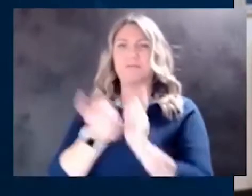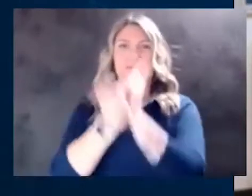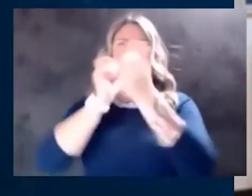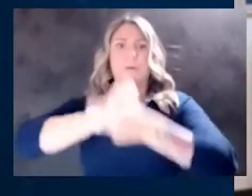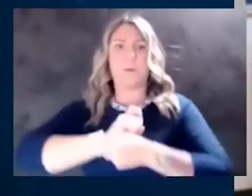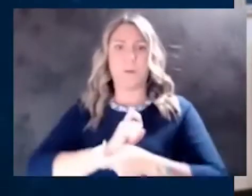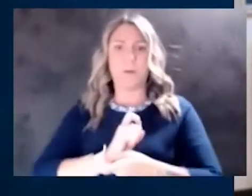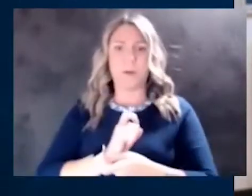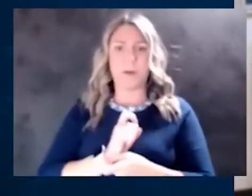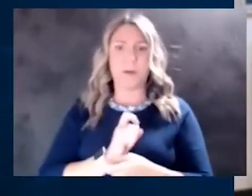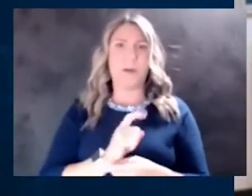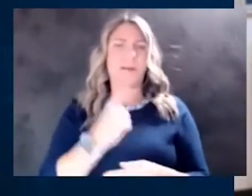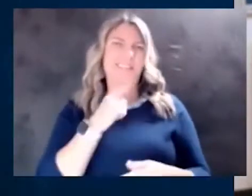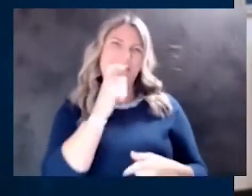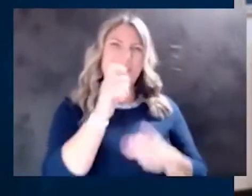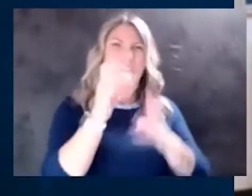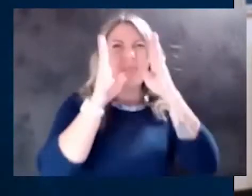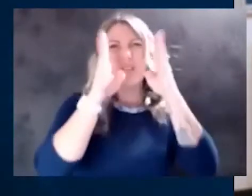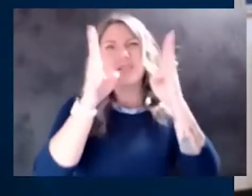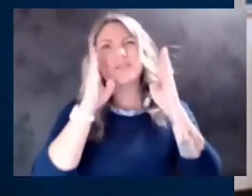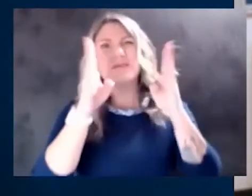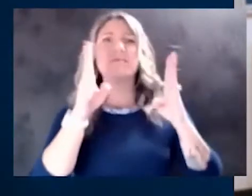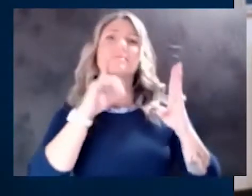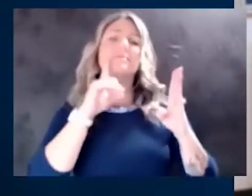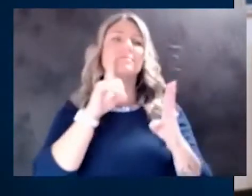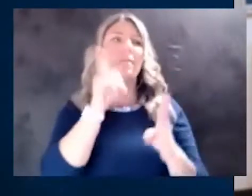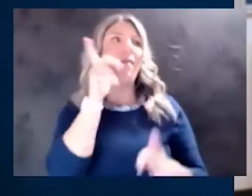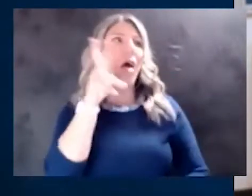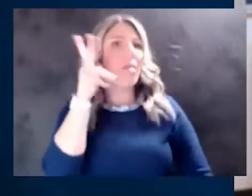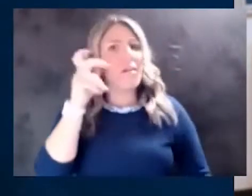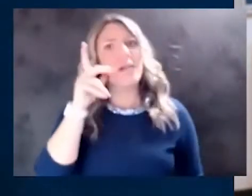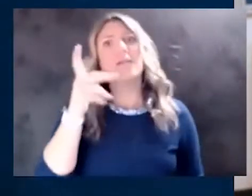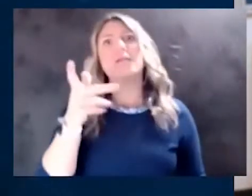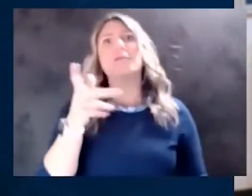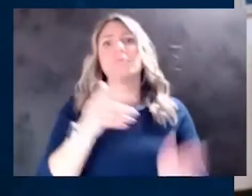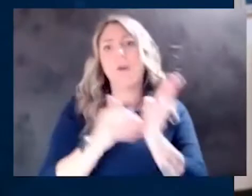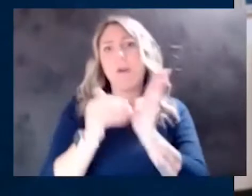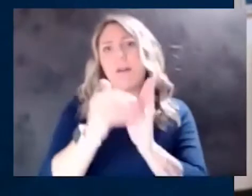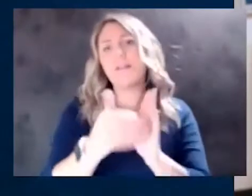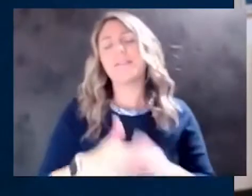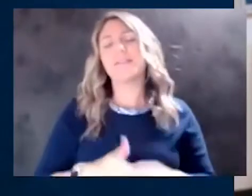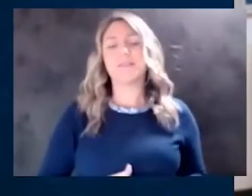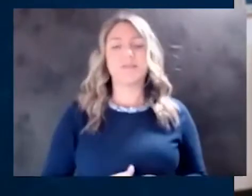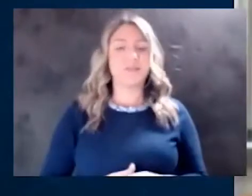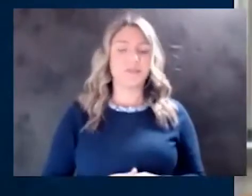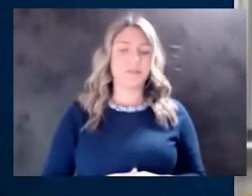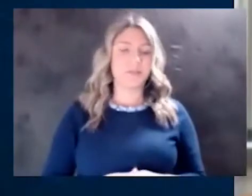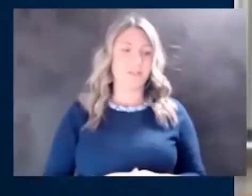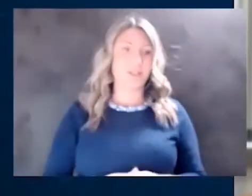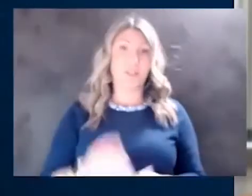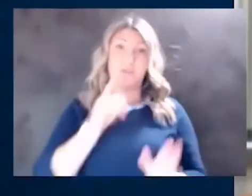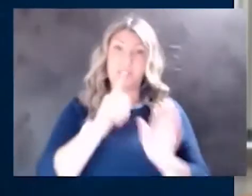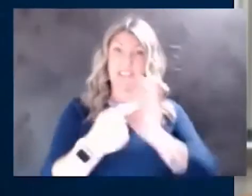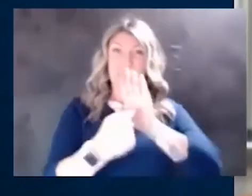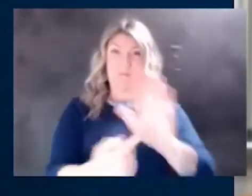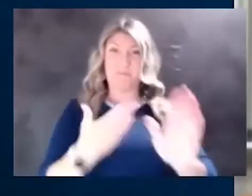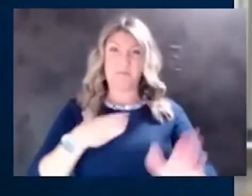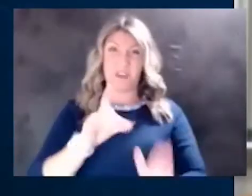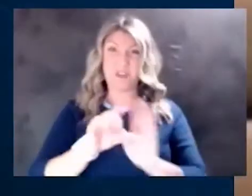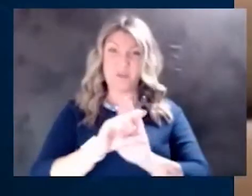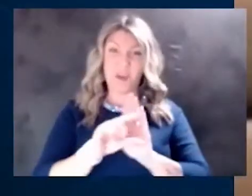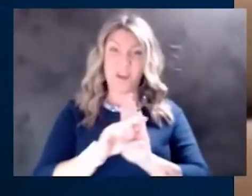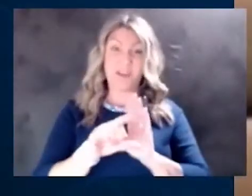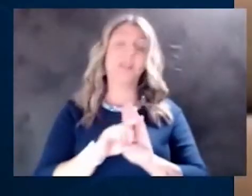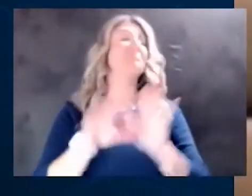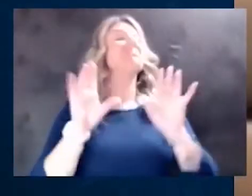paying attention as much, and I wasn't listening as much, and it actually showed in my grades. It was smooth